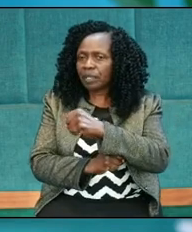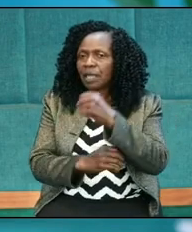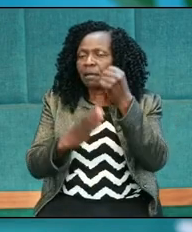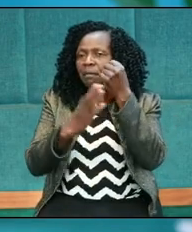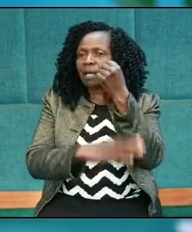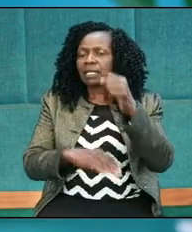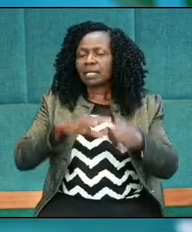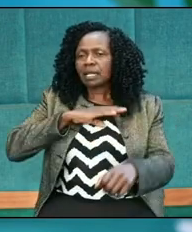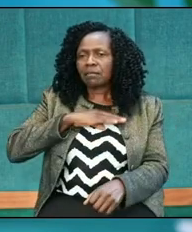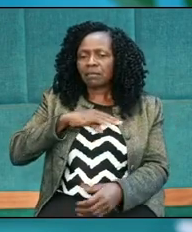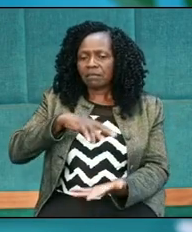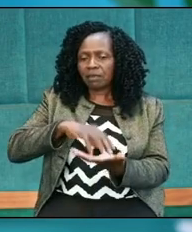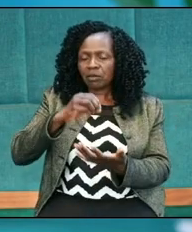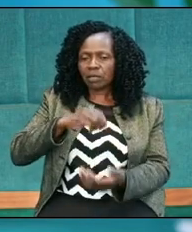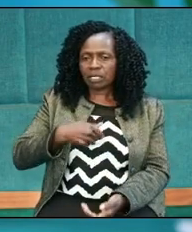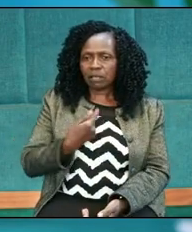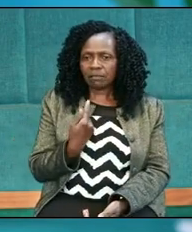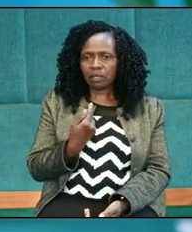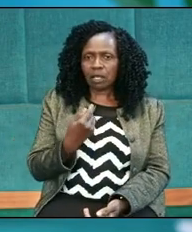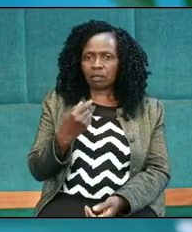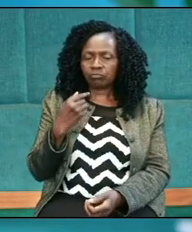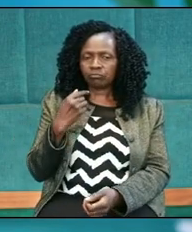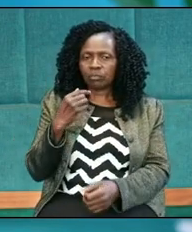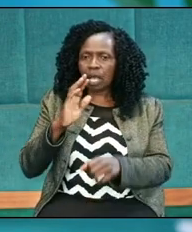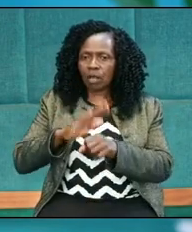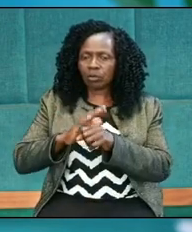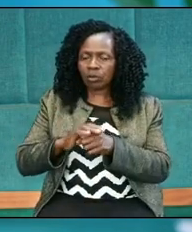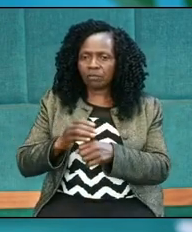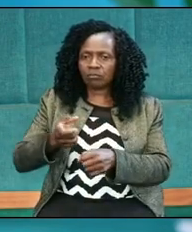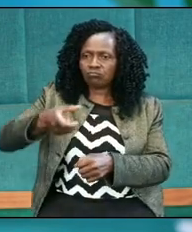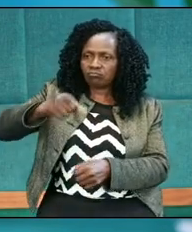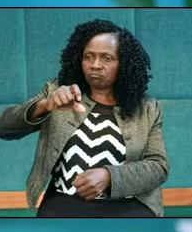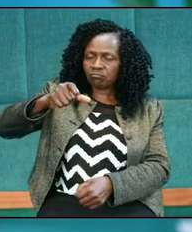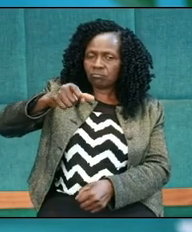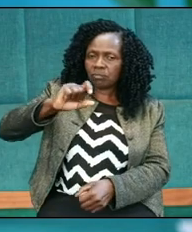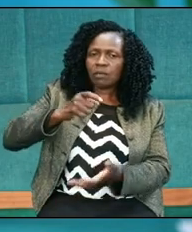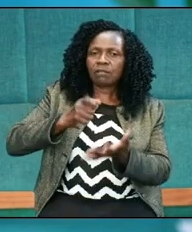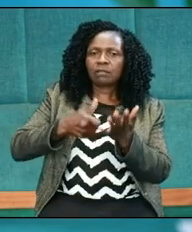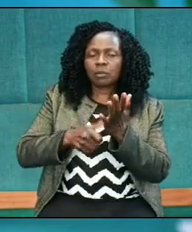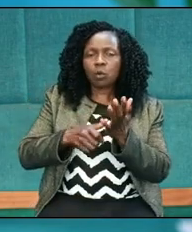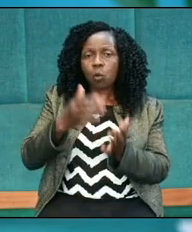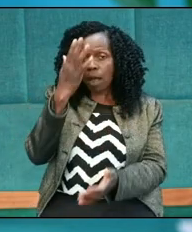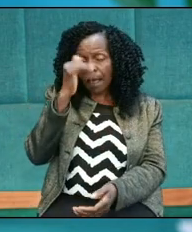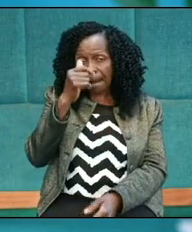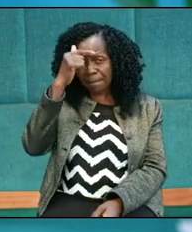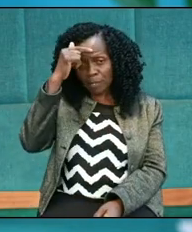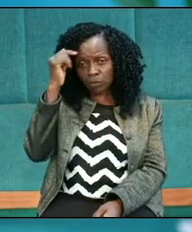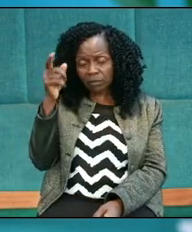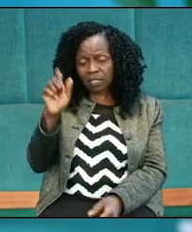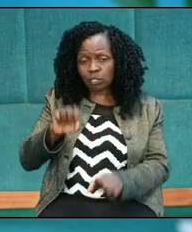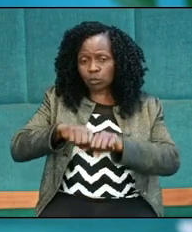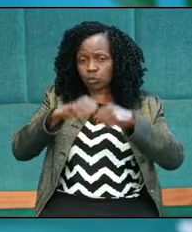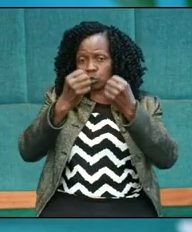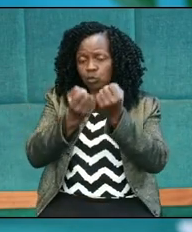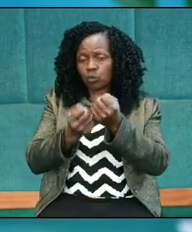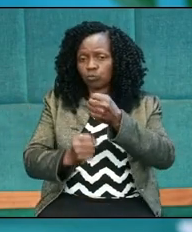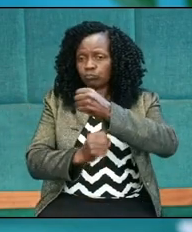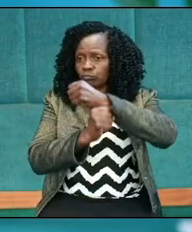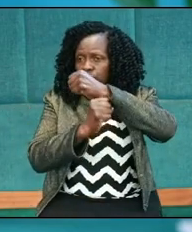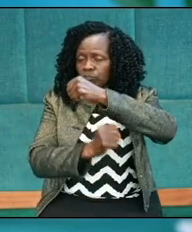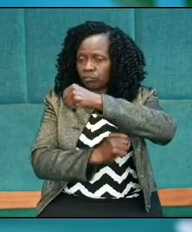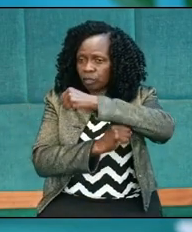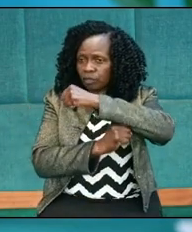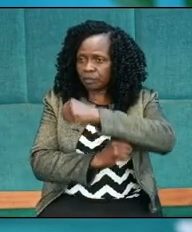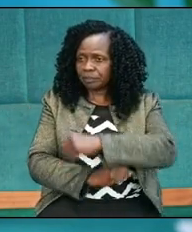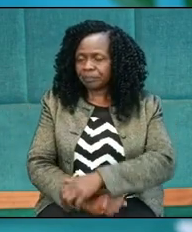find ourselves with a lot of increase in mental health problems because of this the so-called